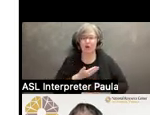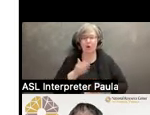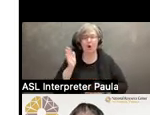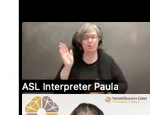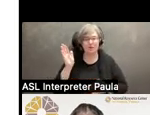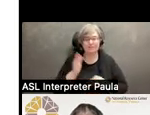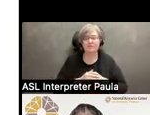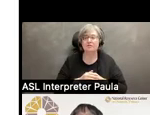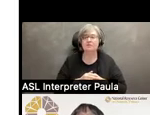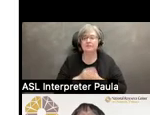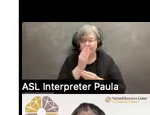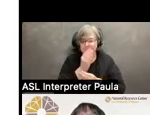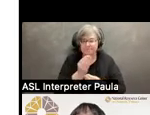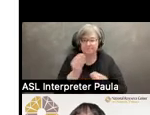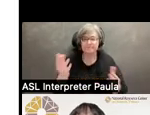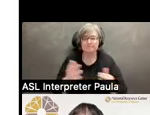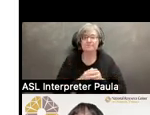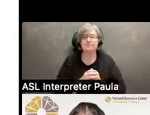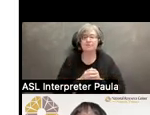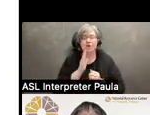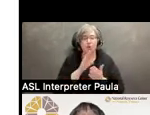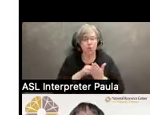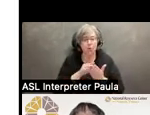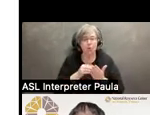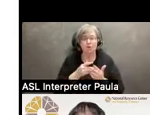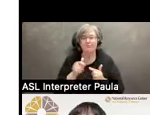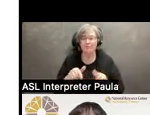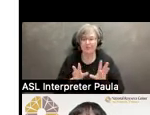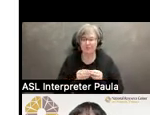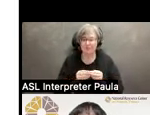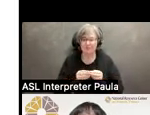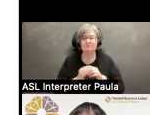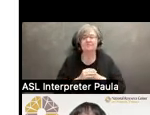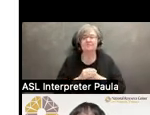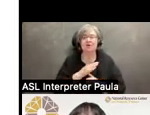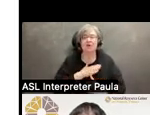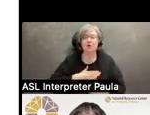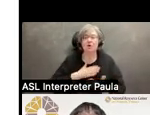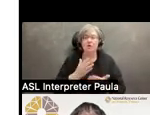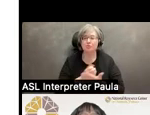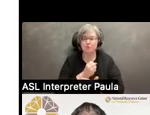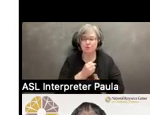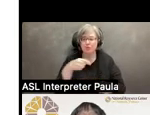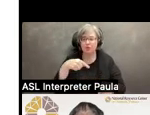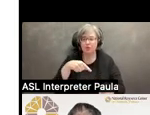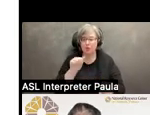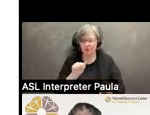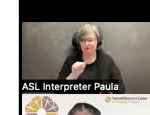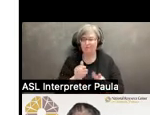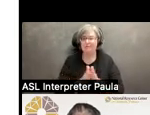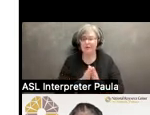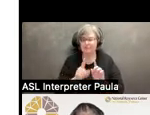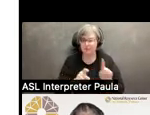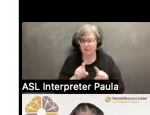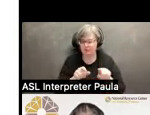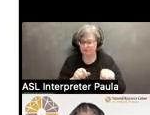the information that you need from this webinar, and make sure you utilize the Q&A function of